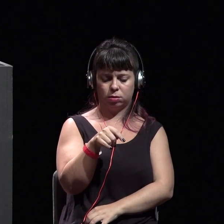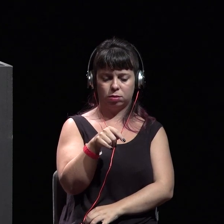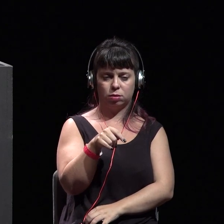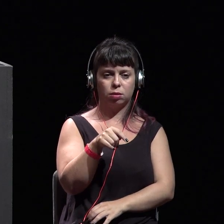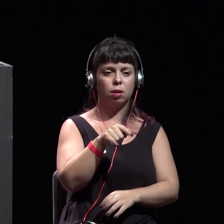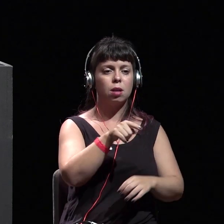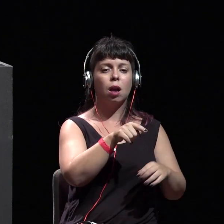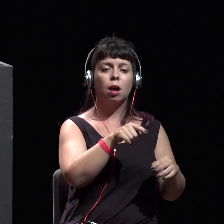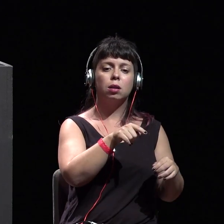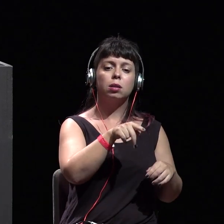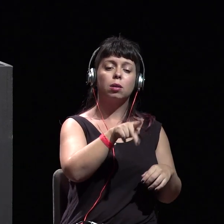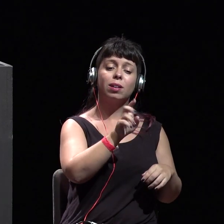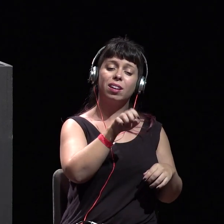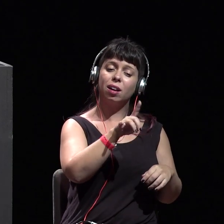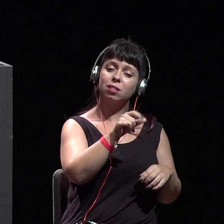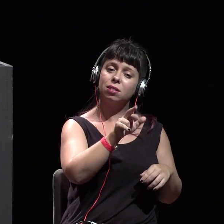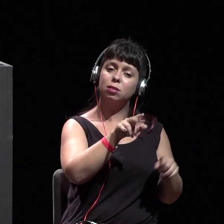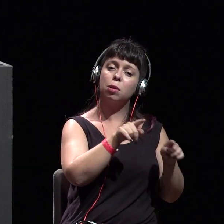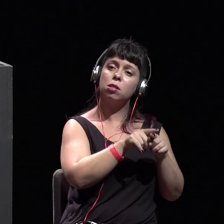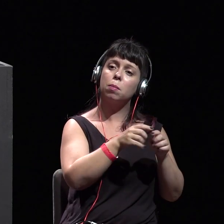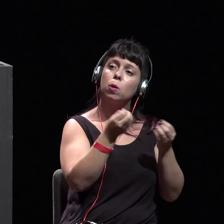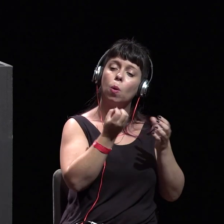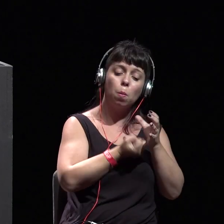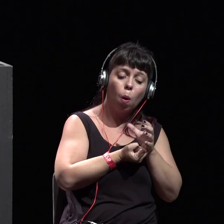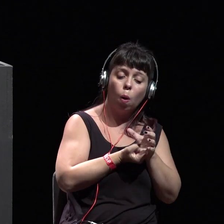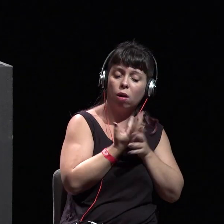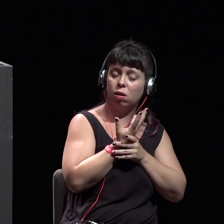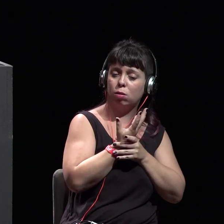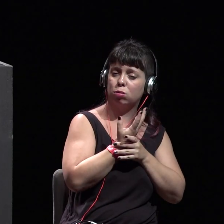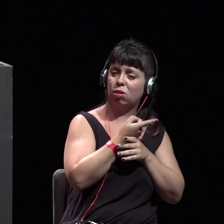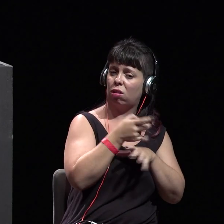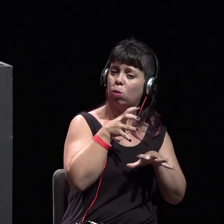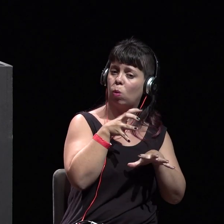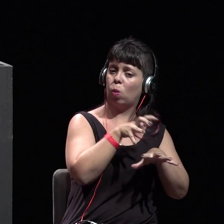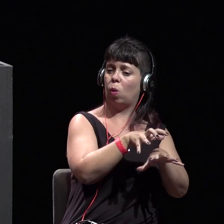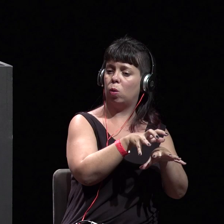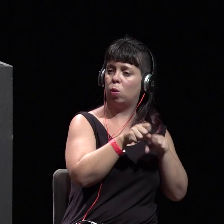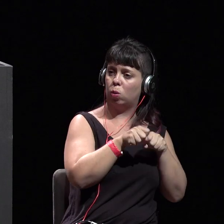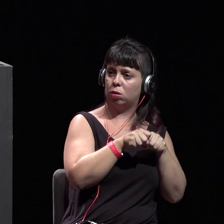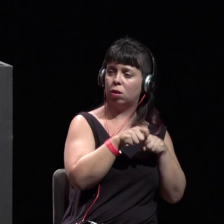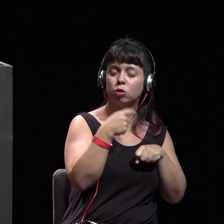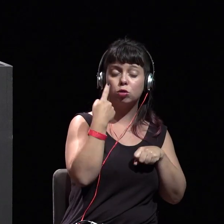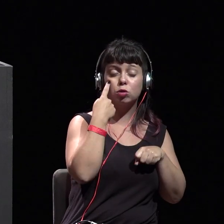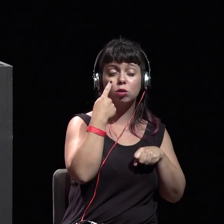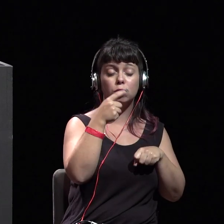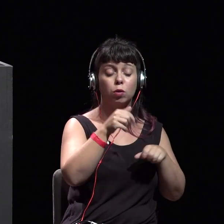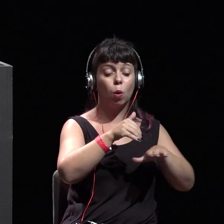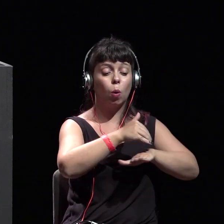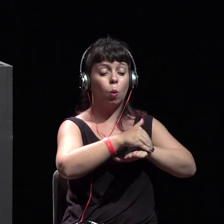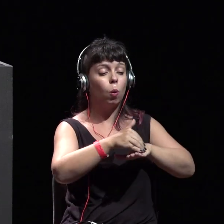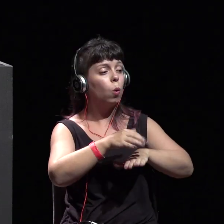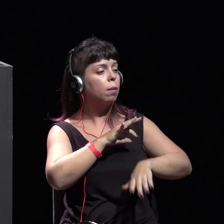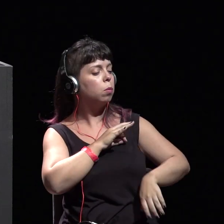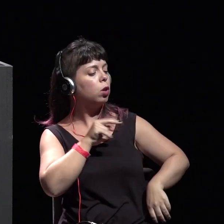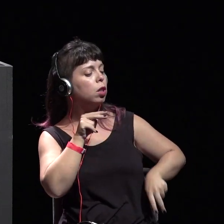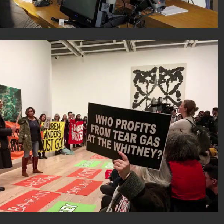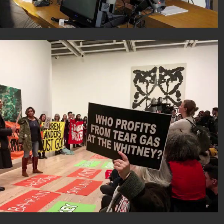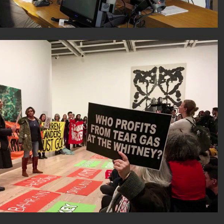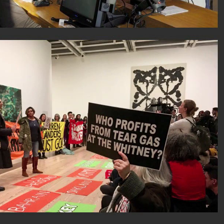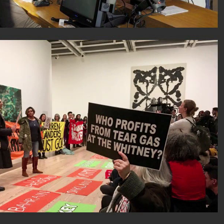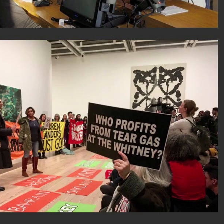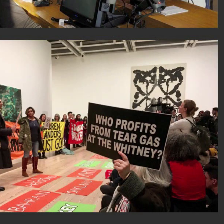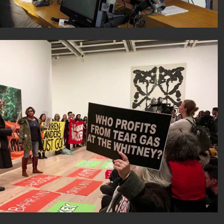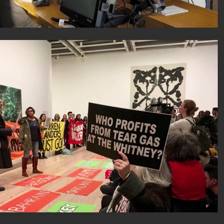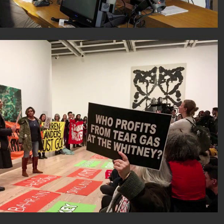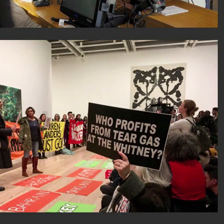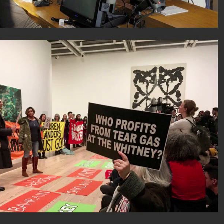the NYPD surveilled us from the street. Now I'm going to highlight just a few of the 9 weeks in particular.